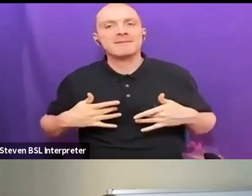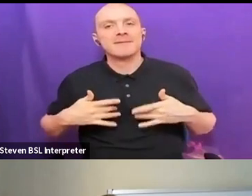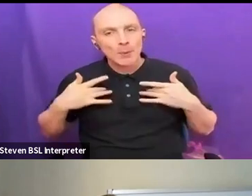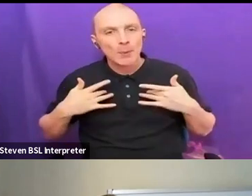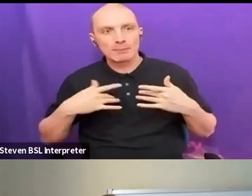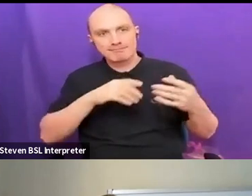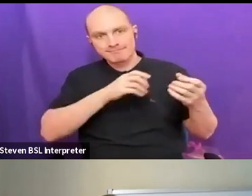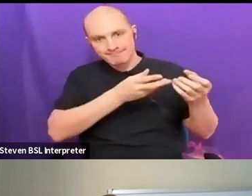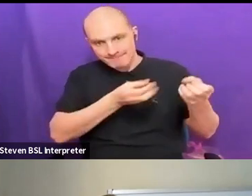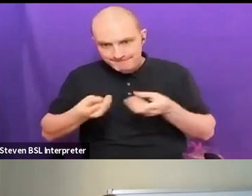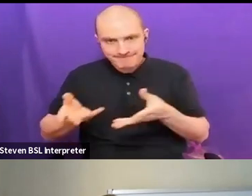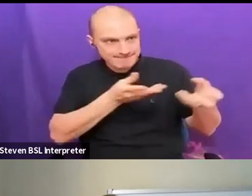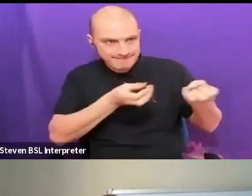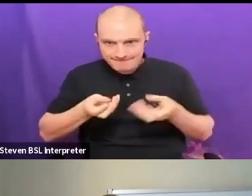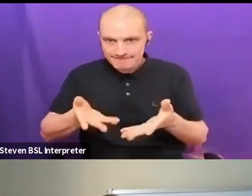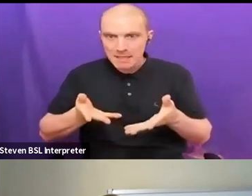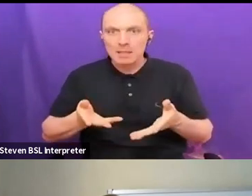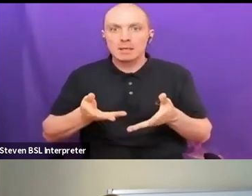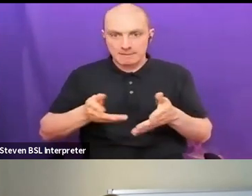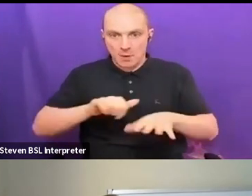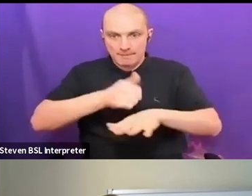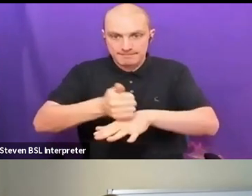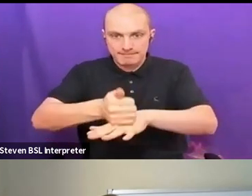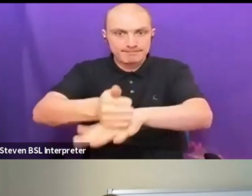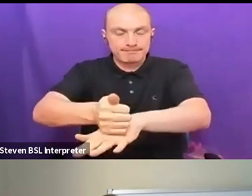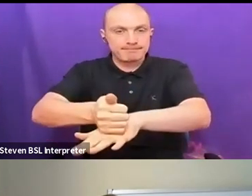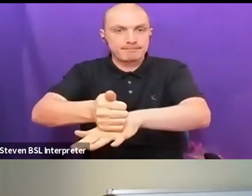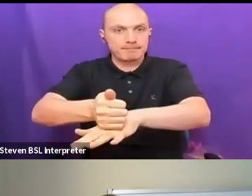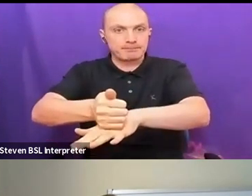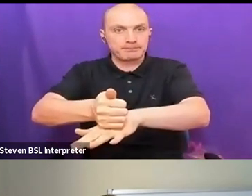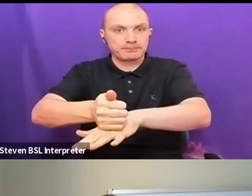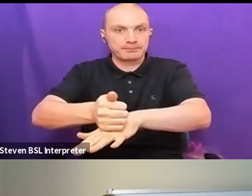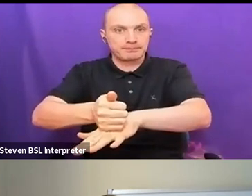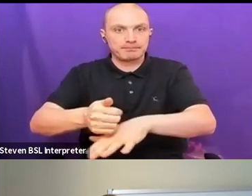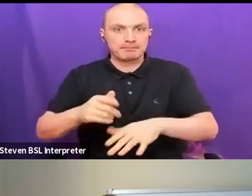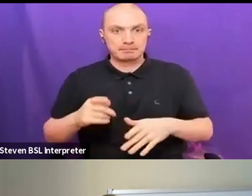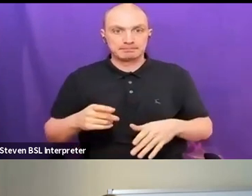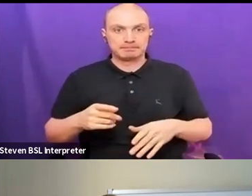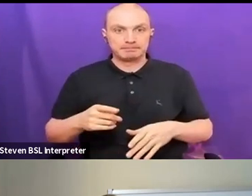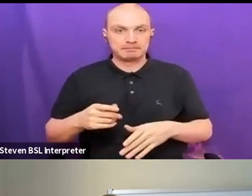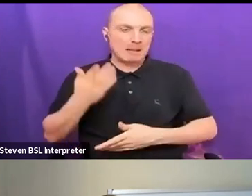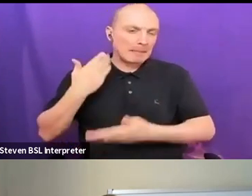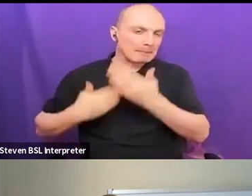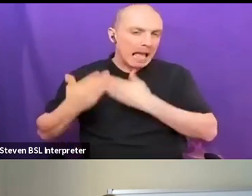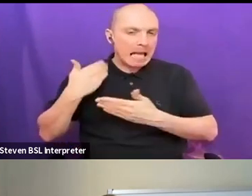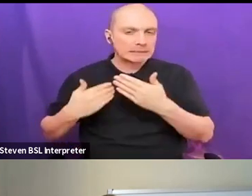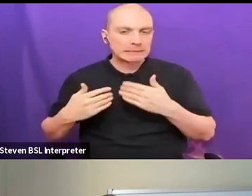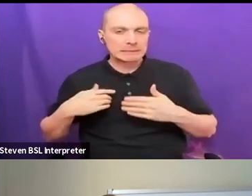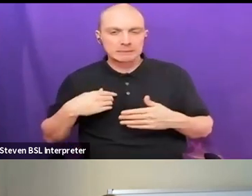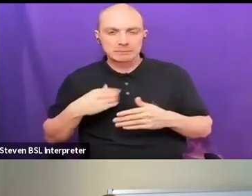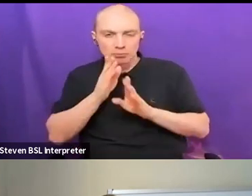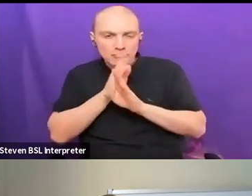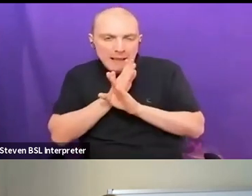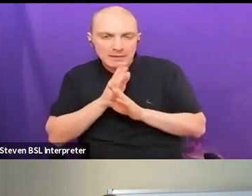those infrastructure projects in a way which we've maybe not been as I don't know, as open and transparent perhaps